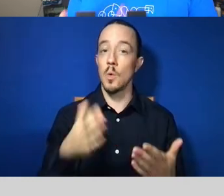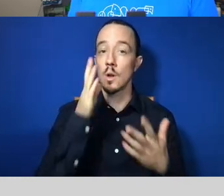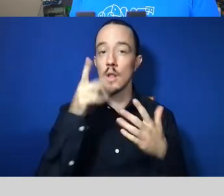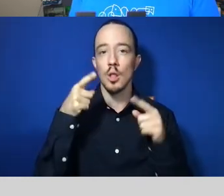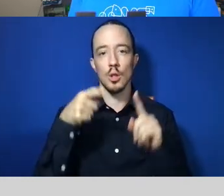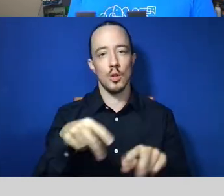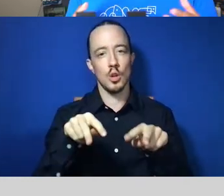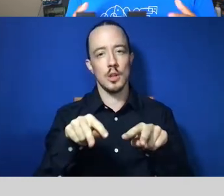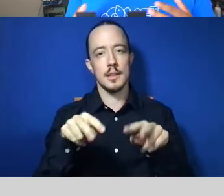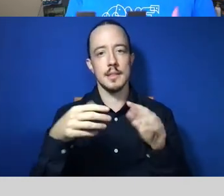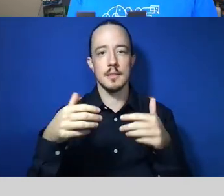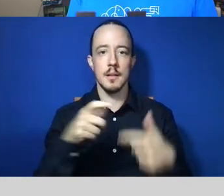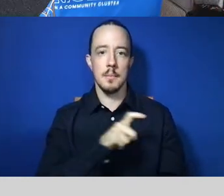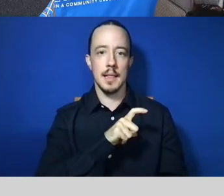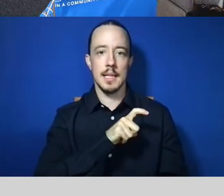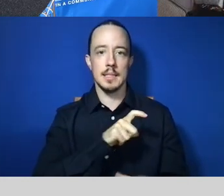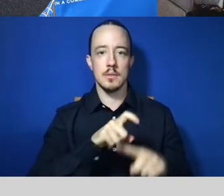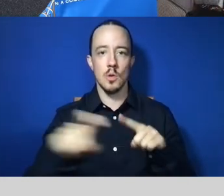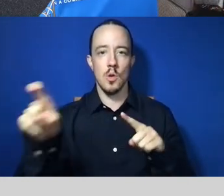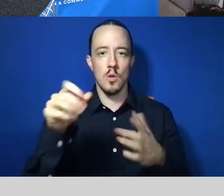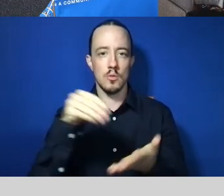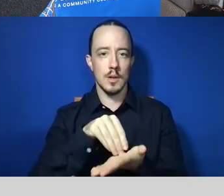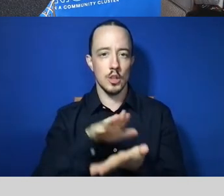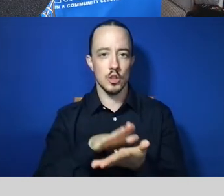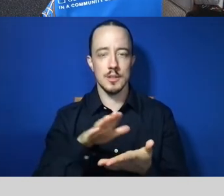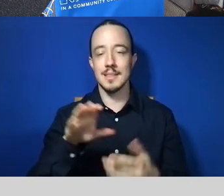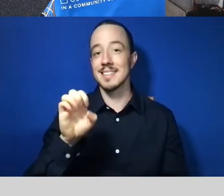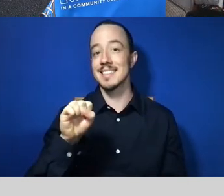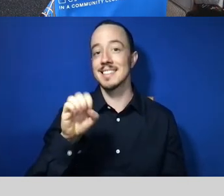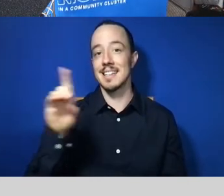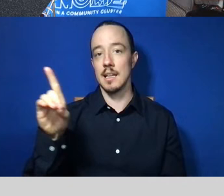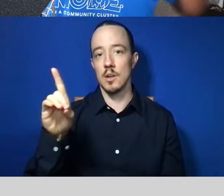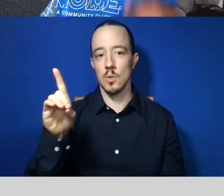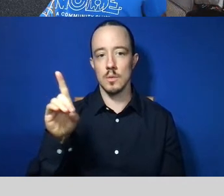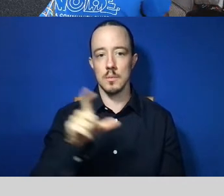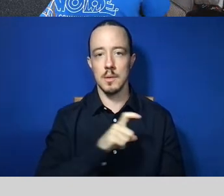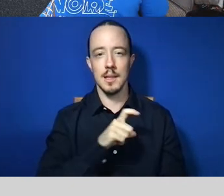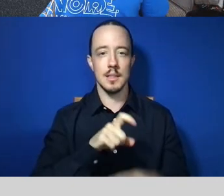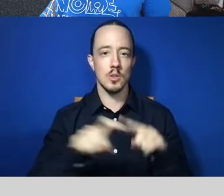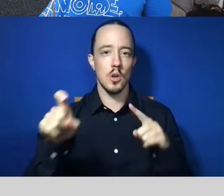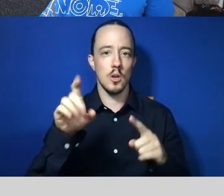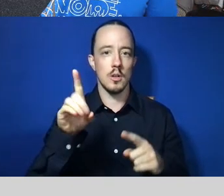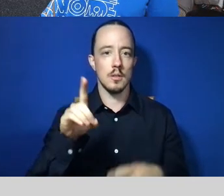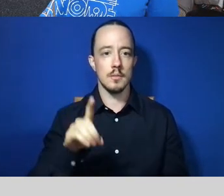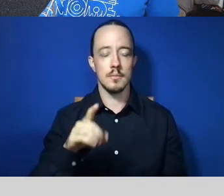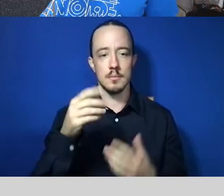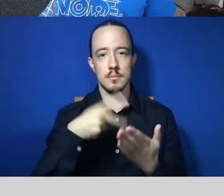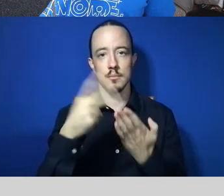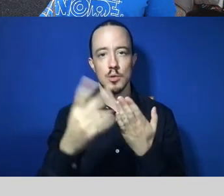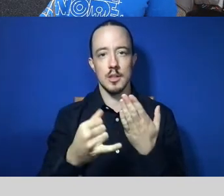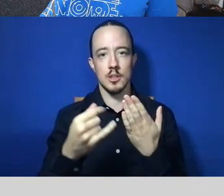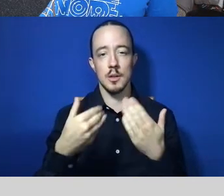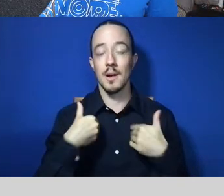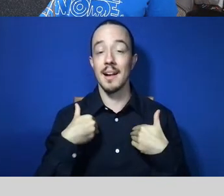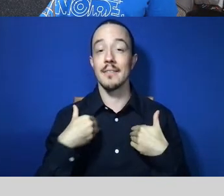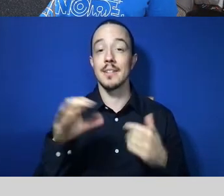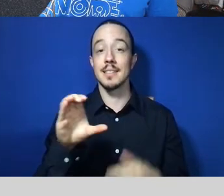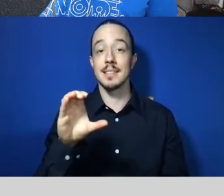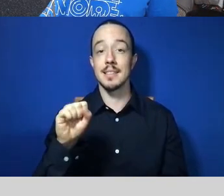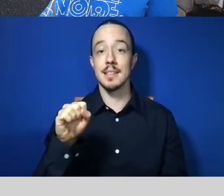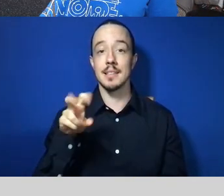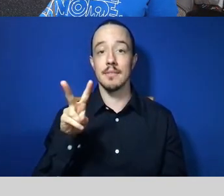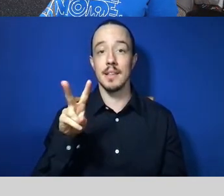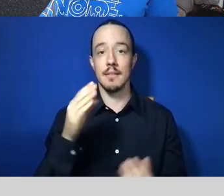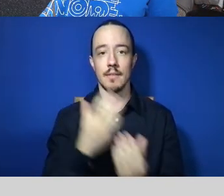records challenge that we had. So we're here in our San Diego police call data project, and I wanted to show you here we